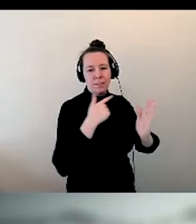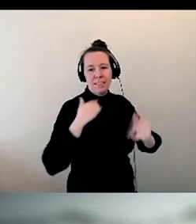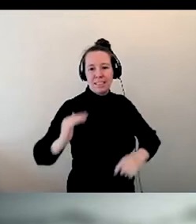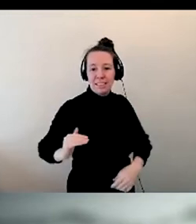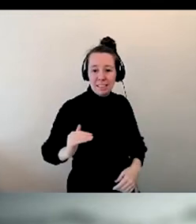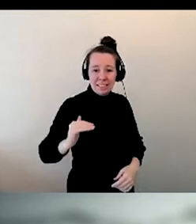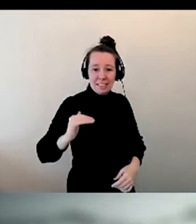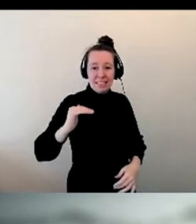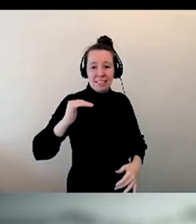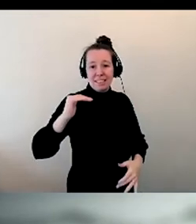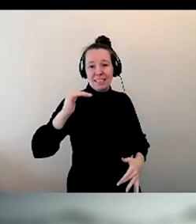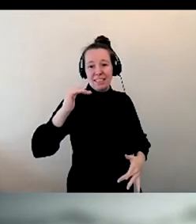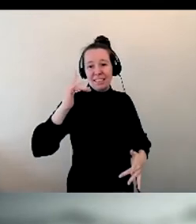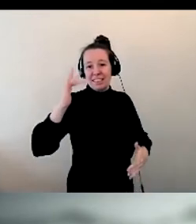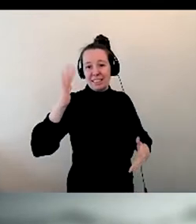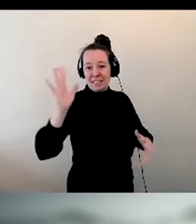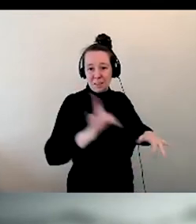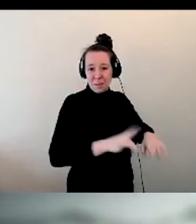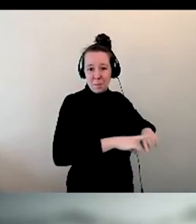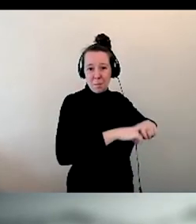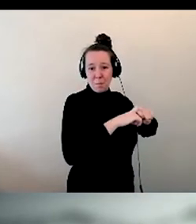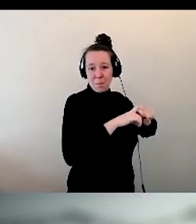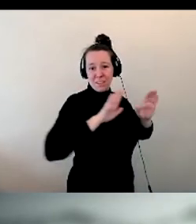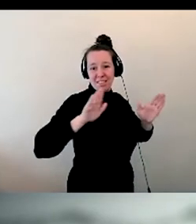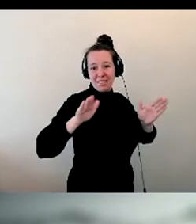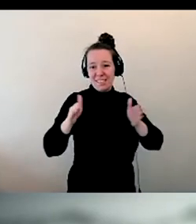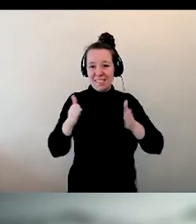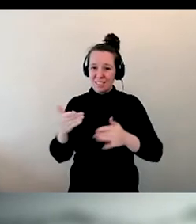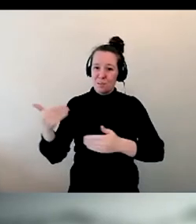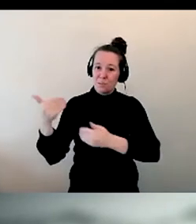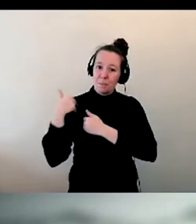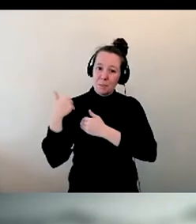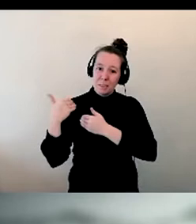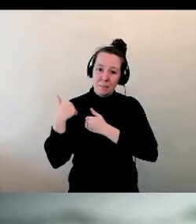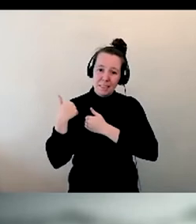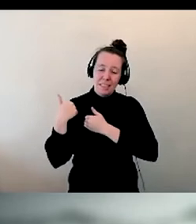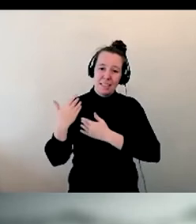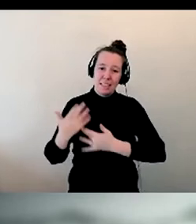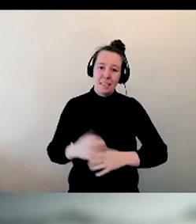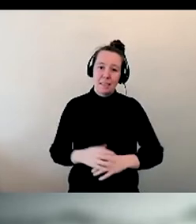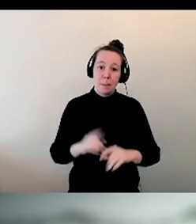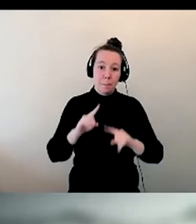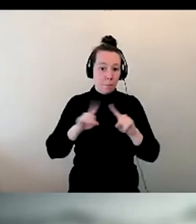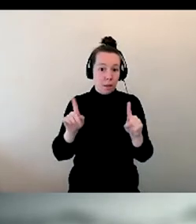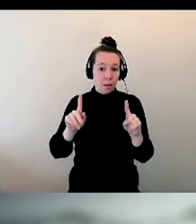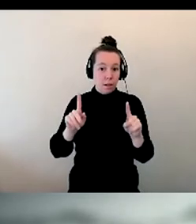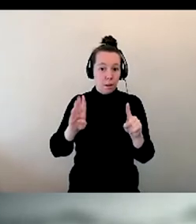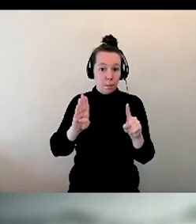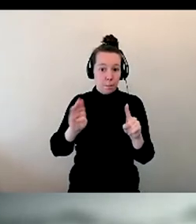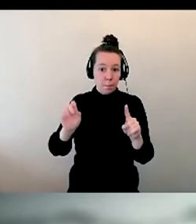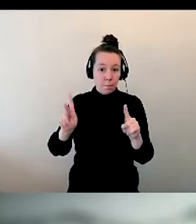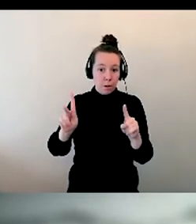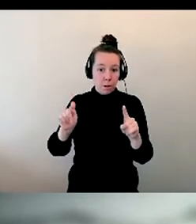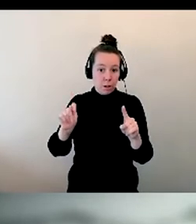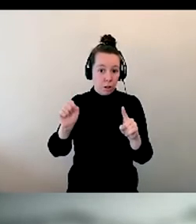I kind of grew out of reading because there were other responsibilities that I had. But with Book Talk, what I really enjoyed about it was it kind